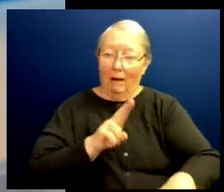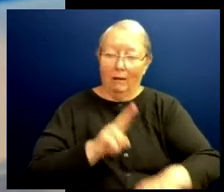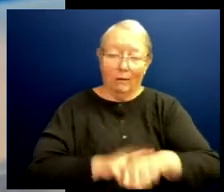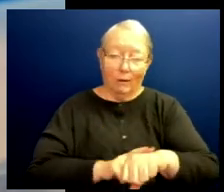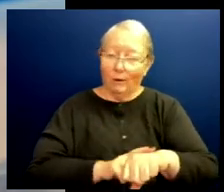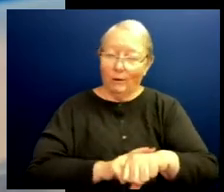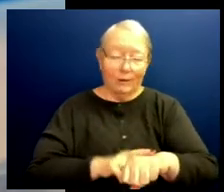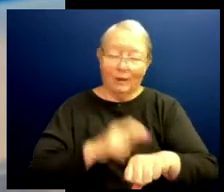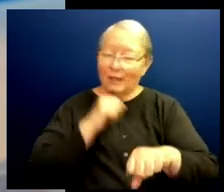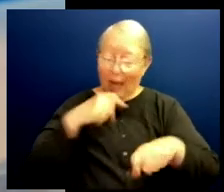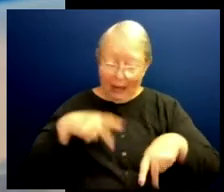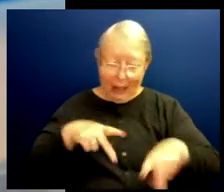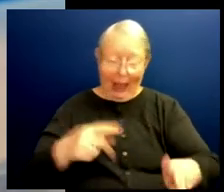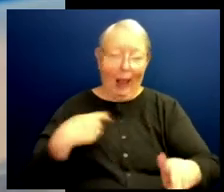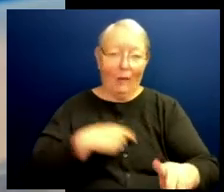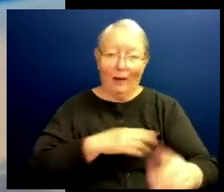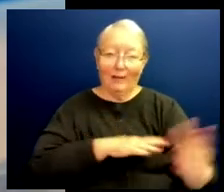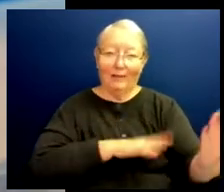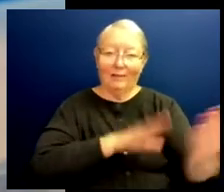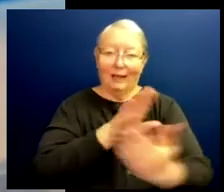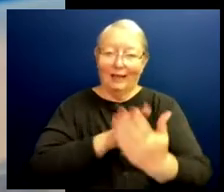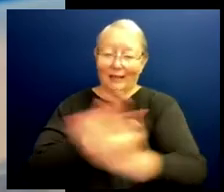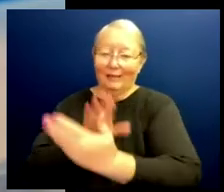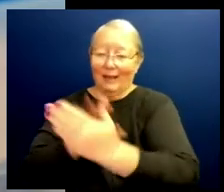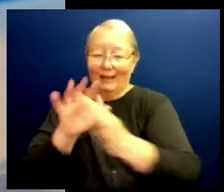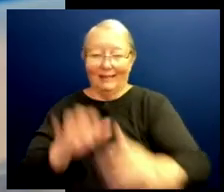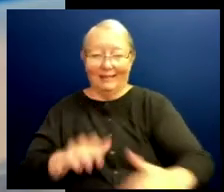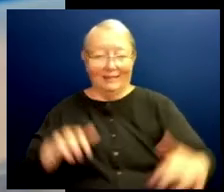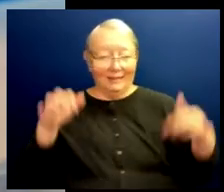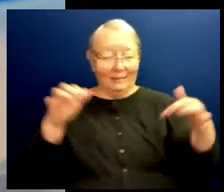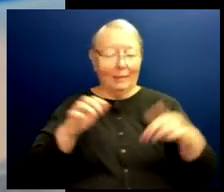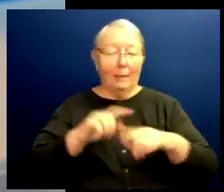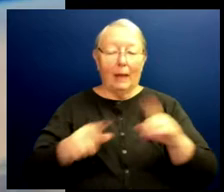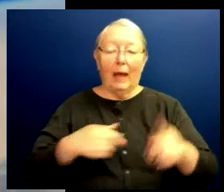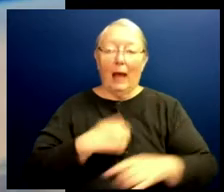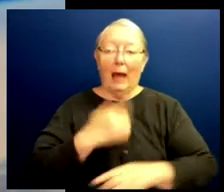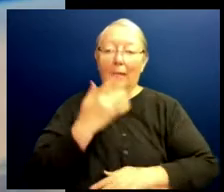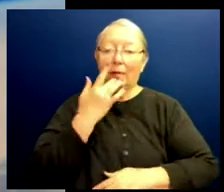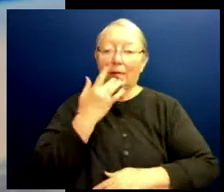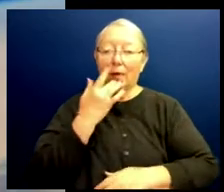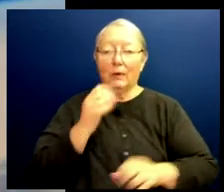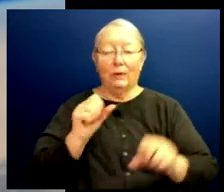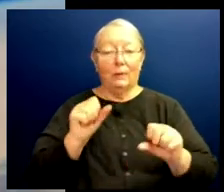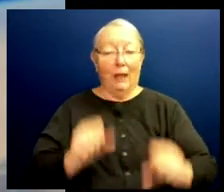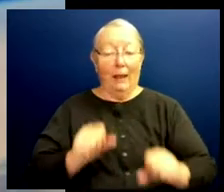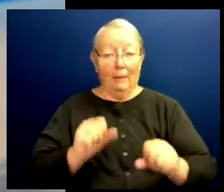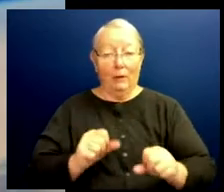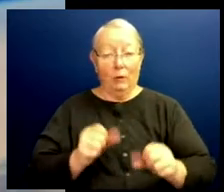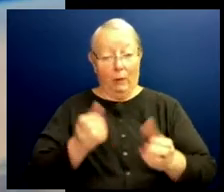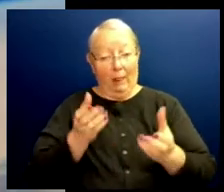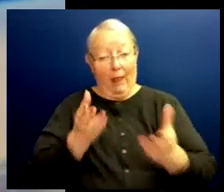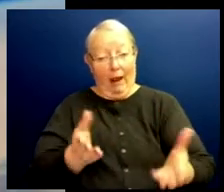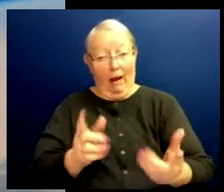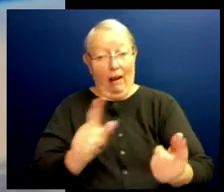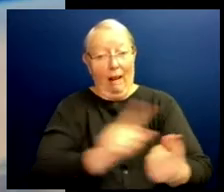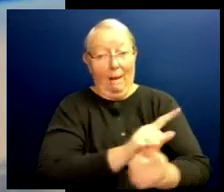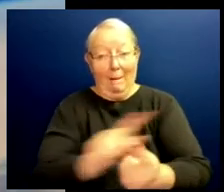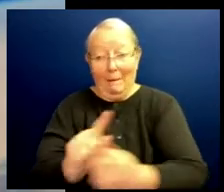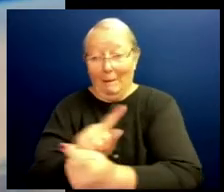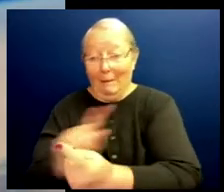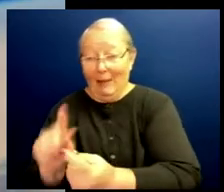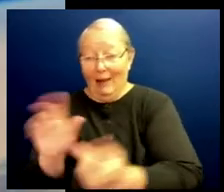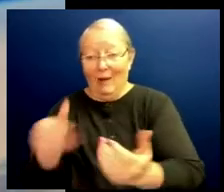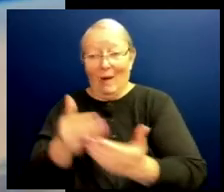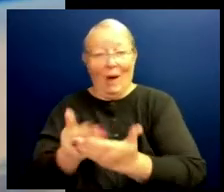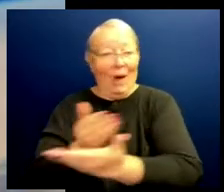that. But I would much prefer to be able to be there and meet all of you and speak with you personally.